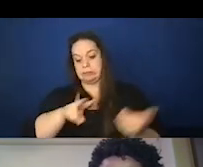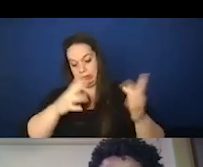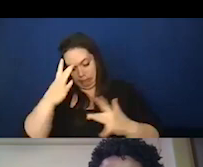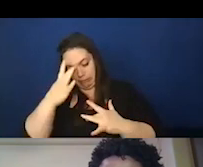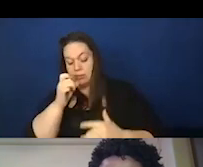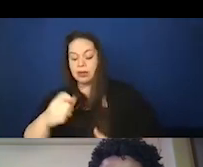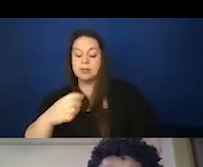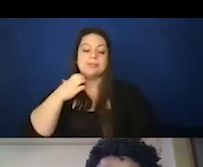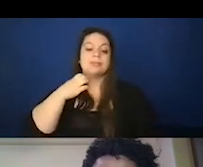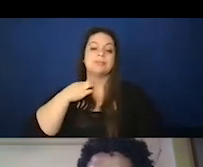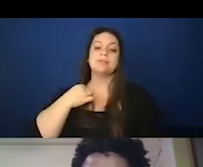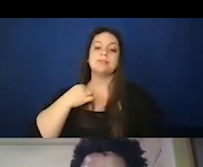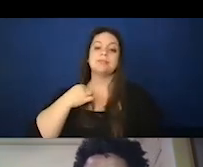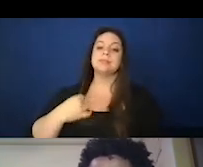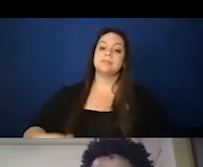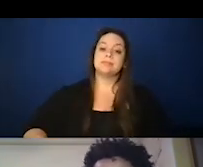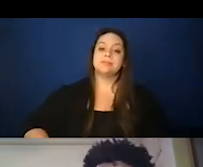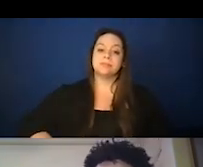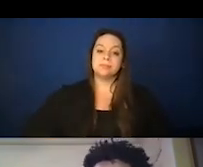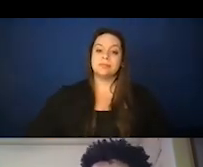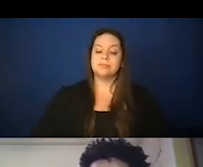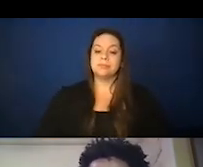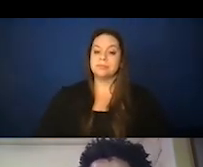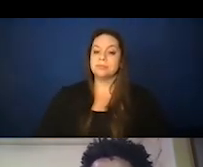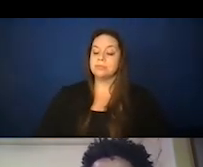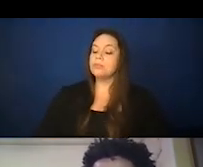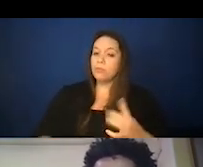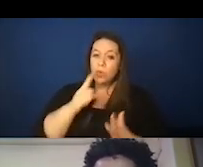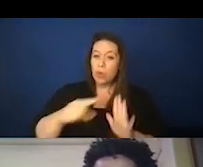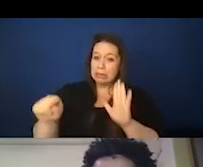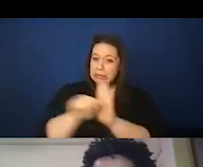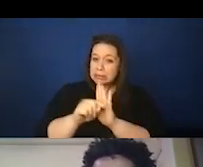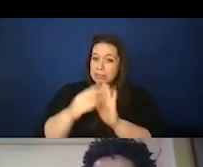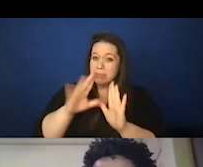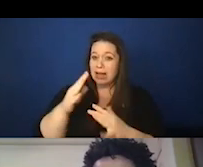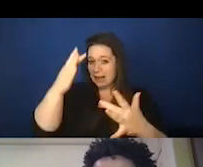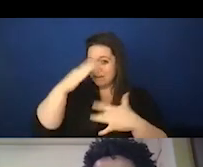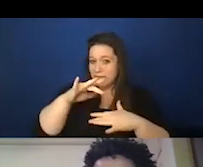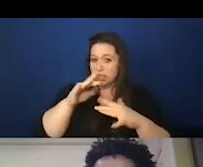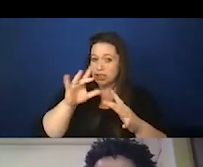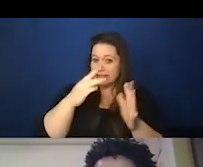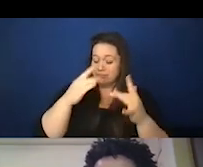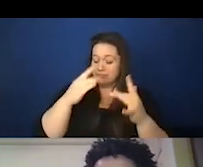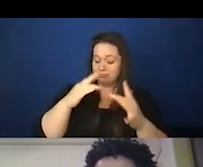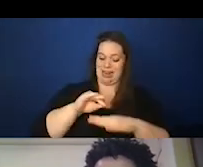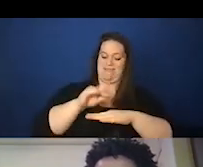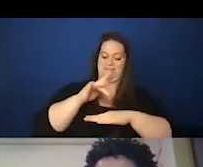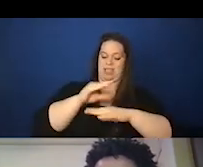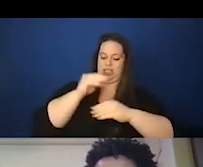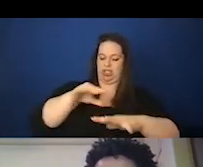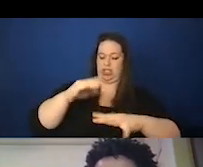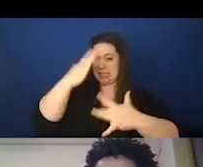Louise, is that infectious diseases do kill. For example, everybody knows about the flu. The flu kills